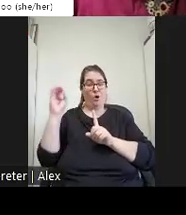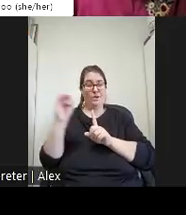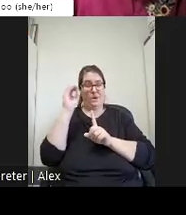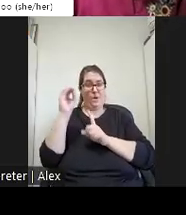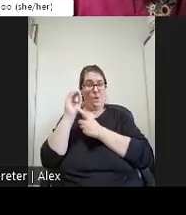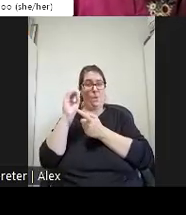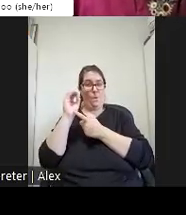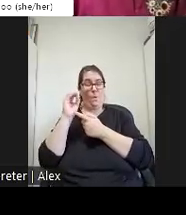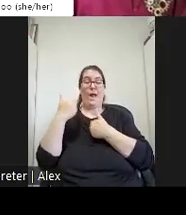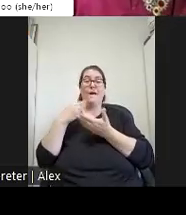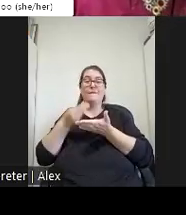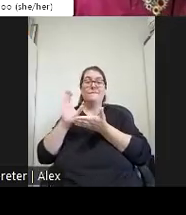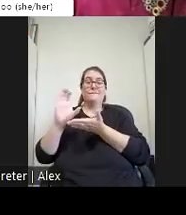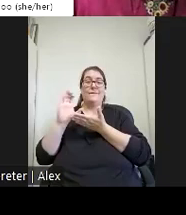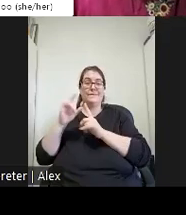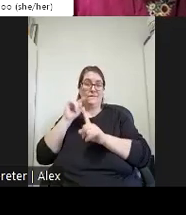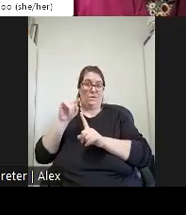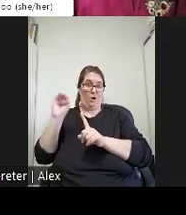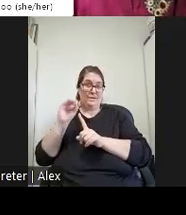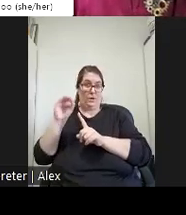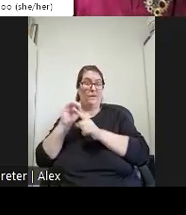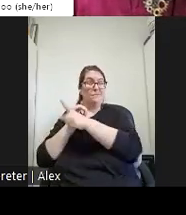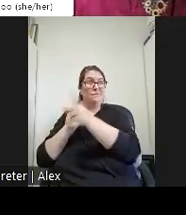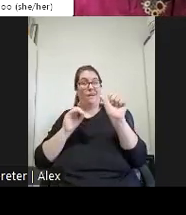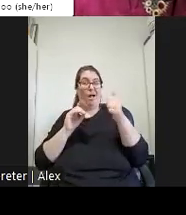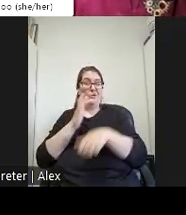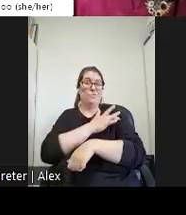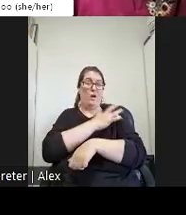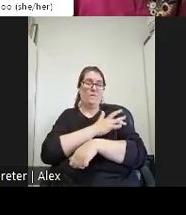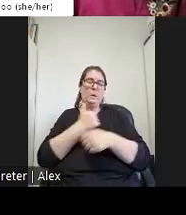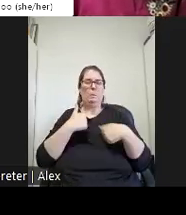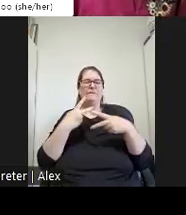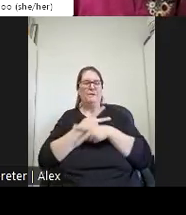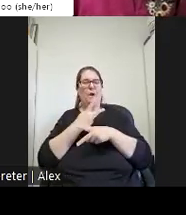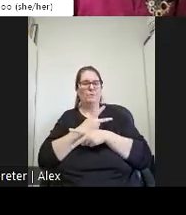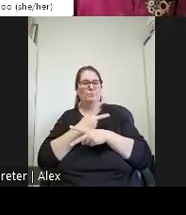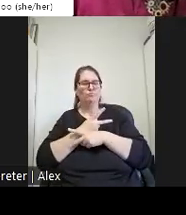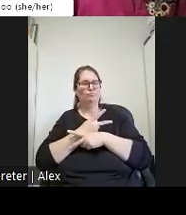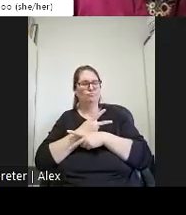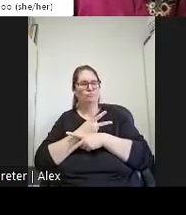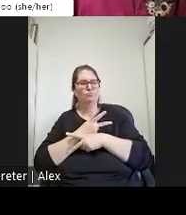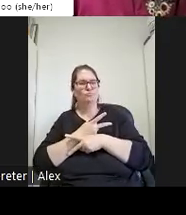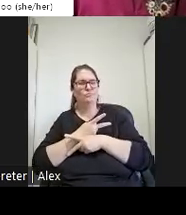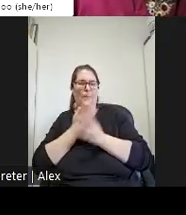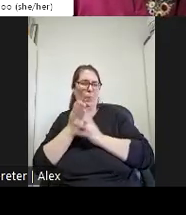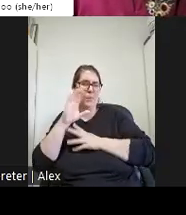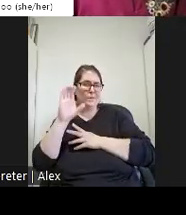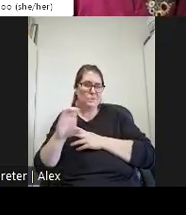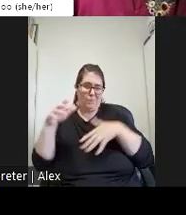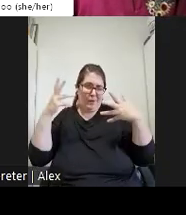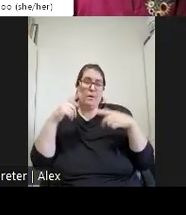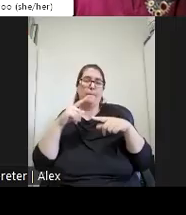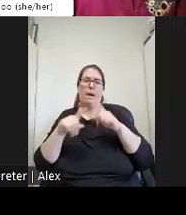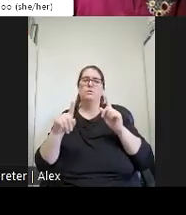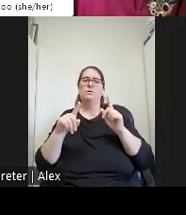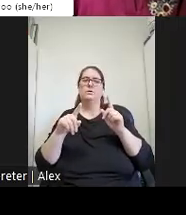have funding for Ontario, but if you're outside Ontario, we can still make it work through Zoom. But we would need